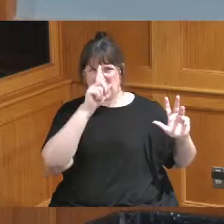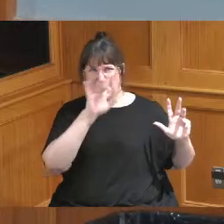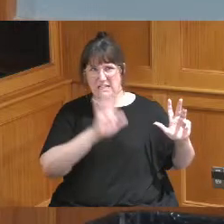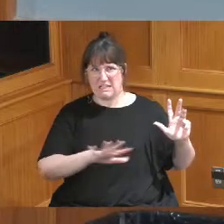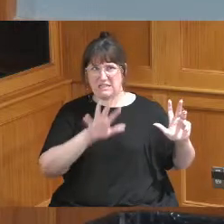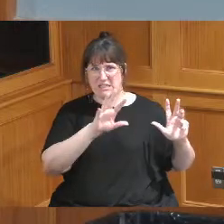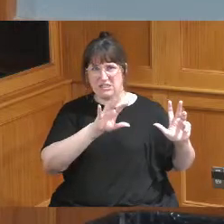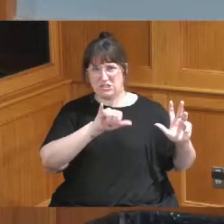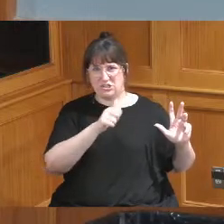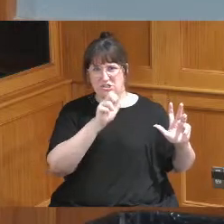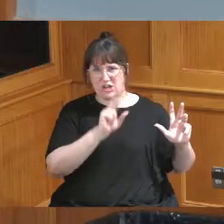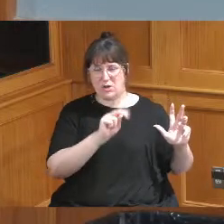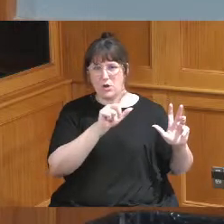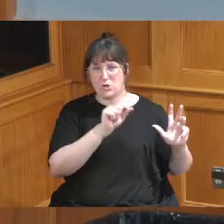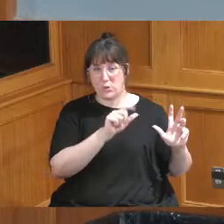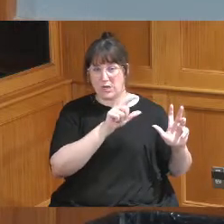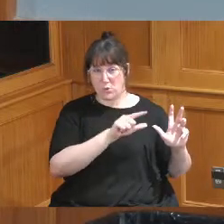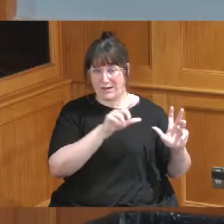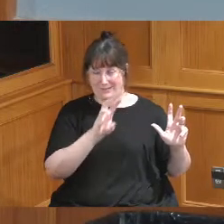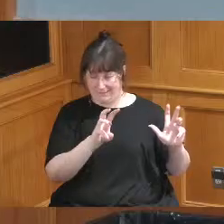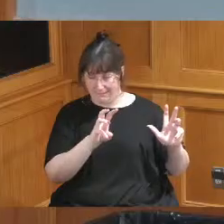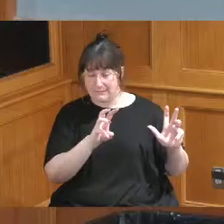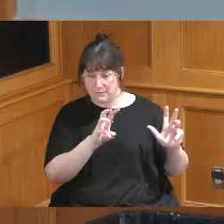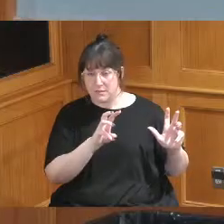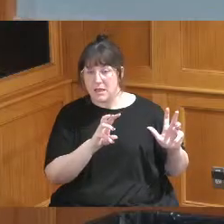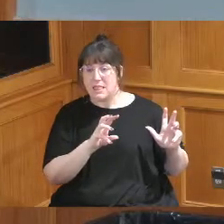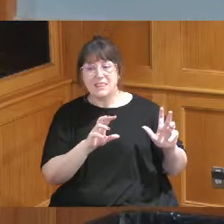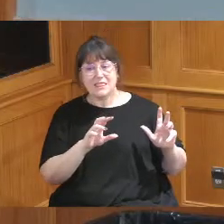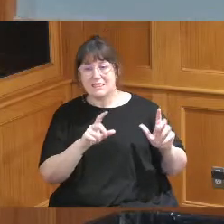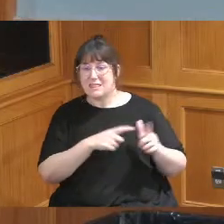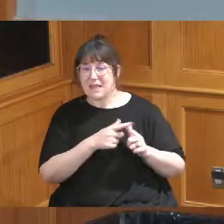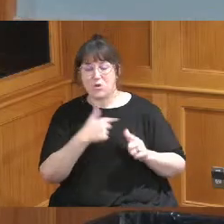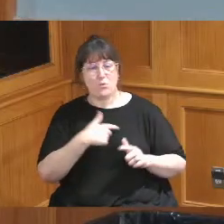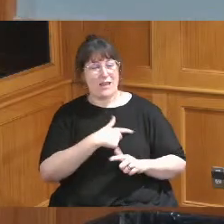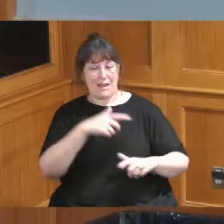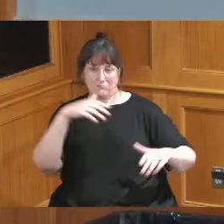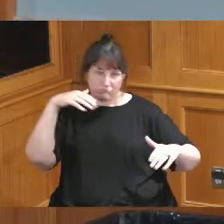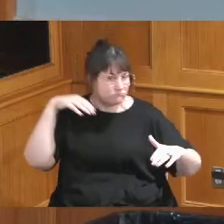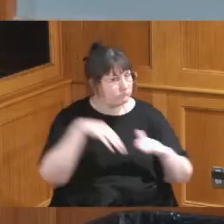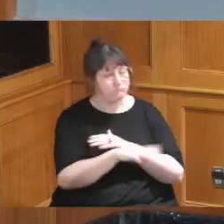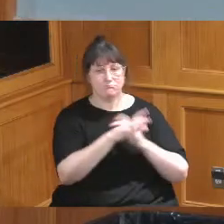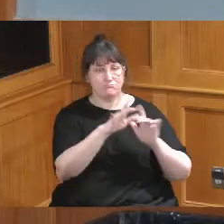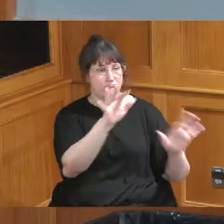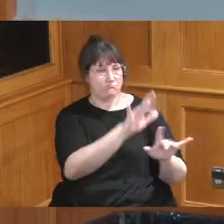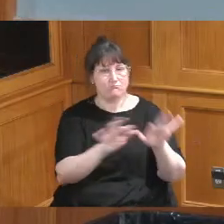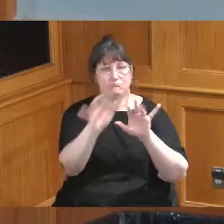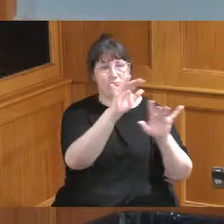of 2026, then we're in there and making things happen.